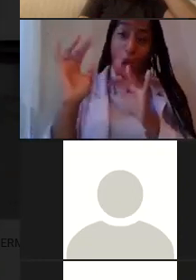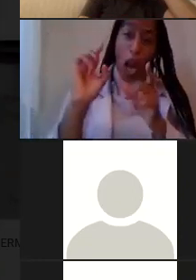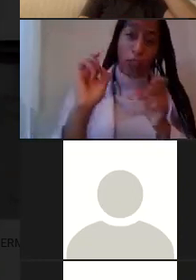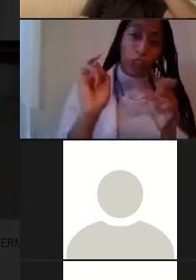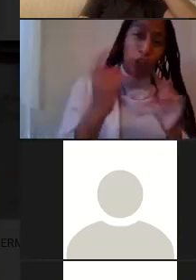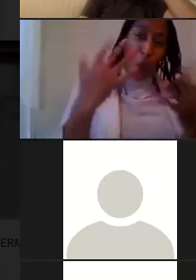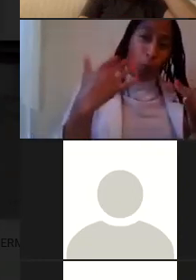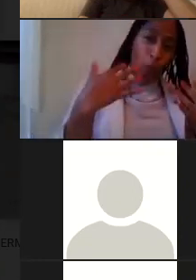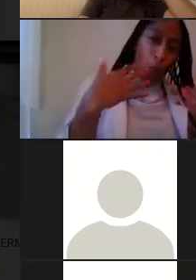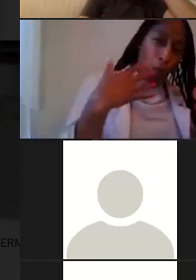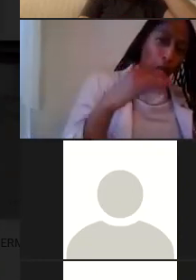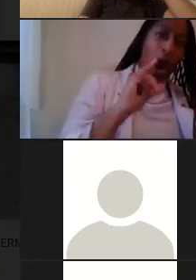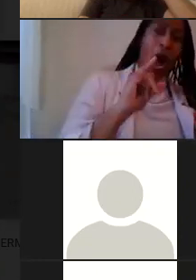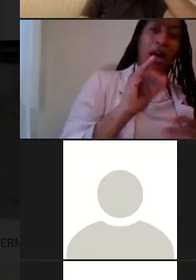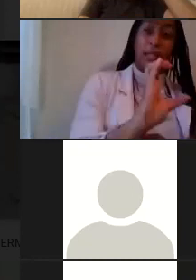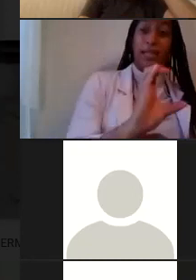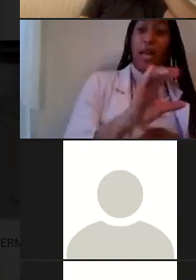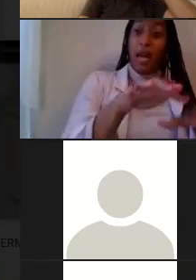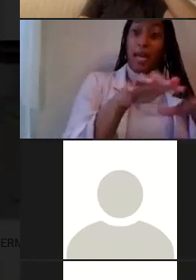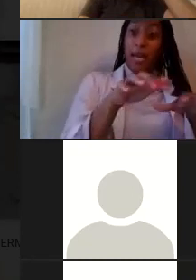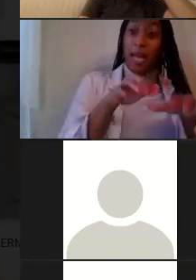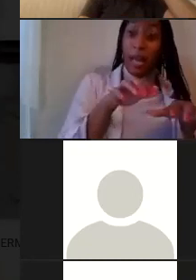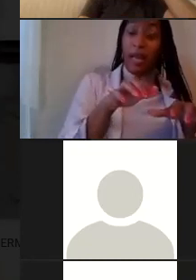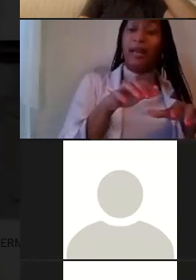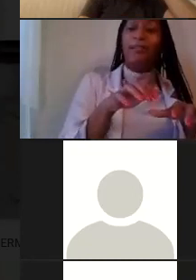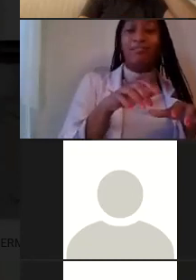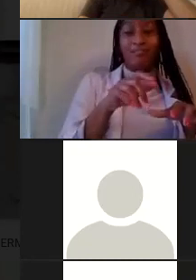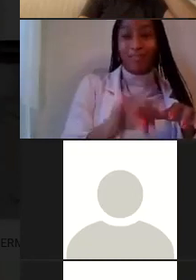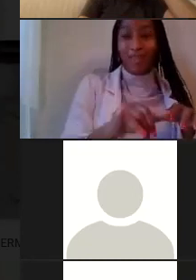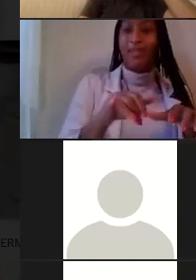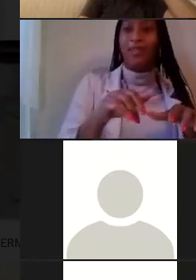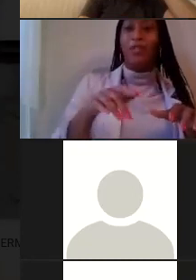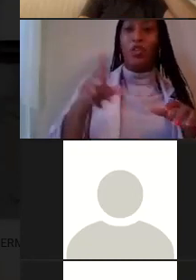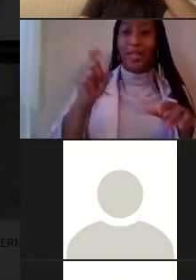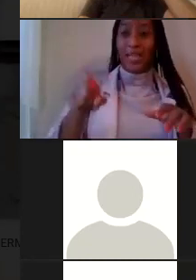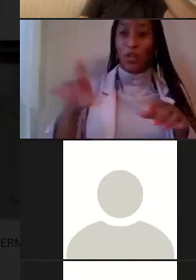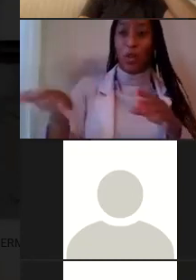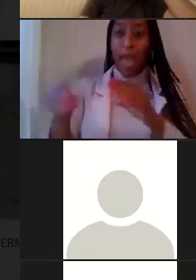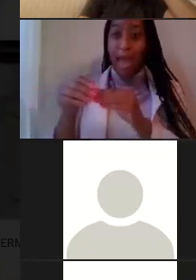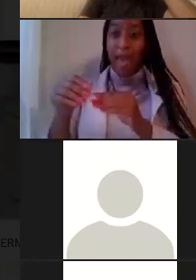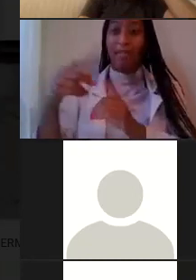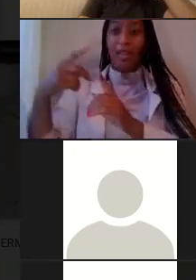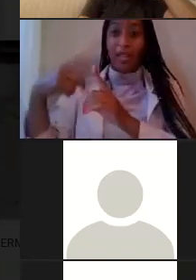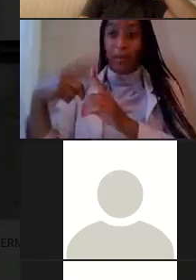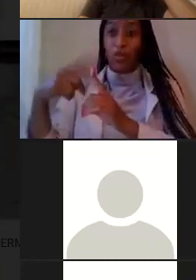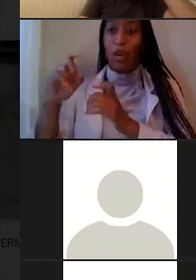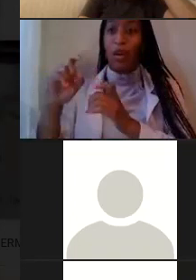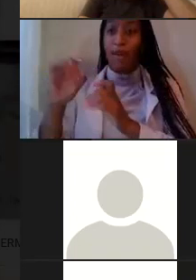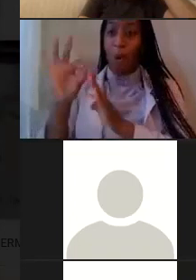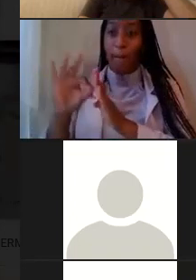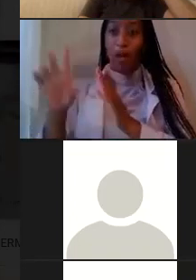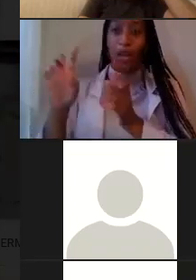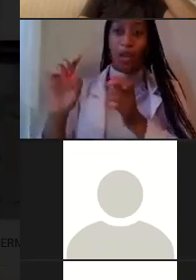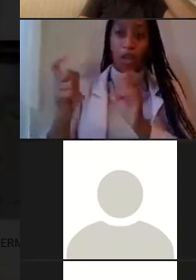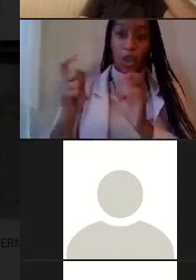4 steps. And that will tell us how much heat to remove. Okay? So that's